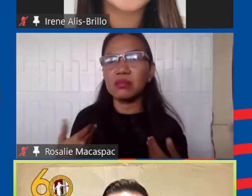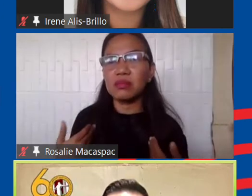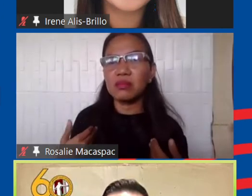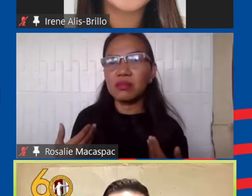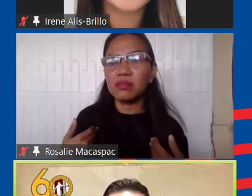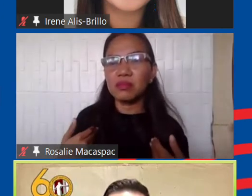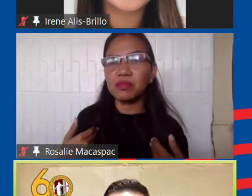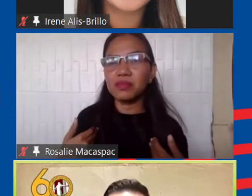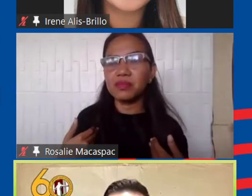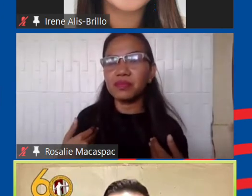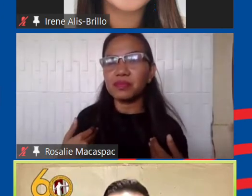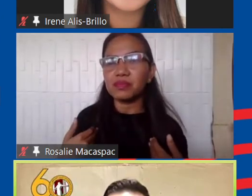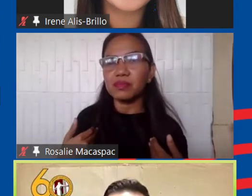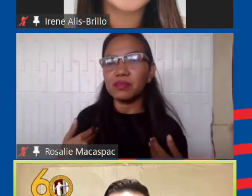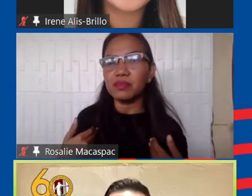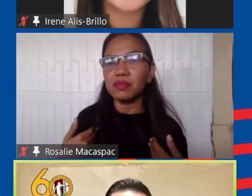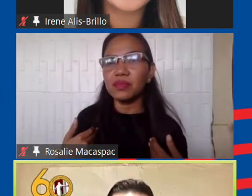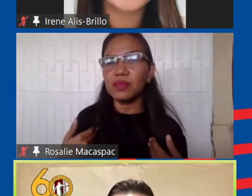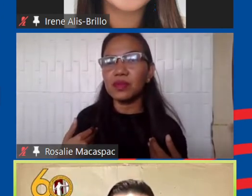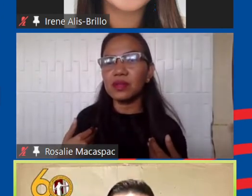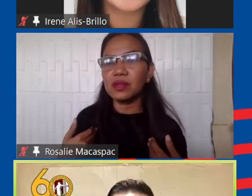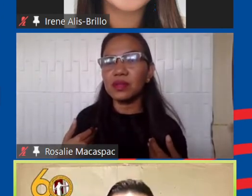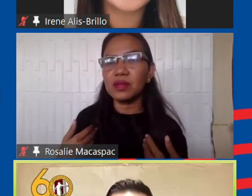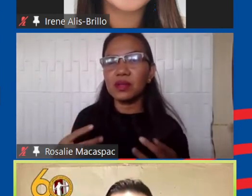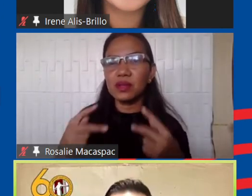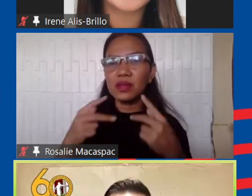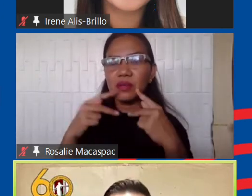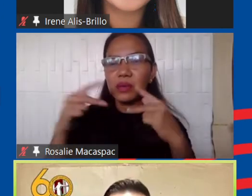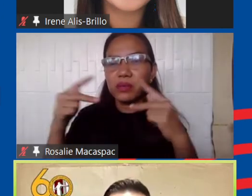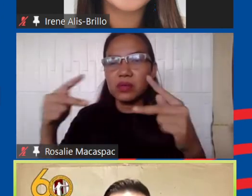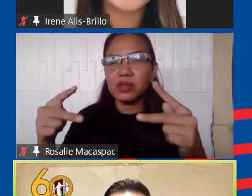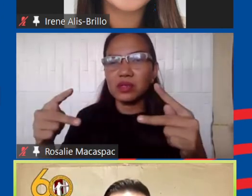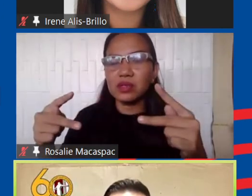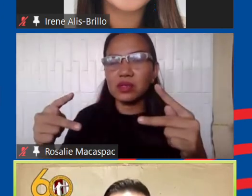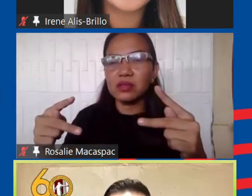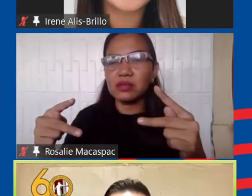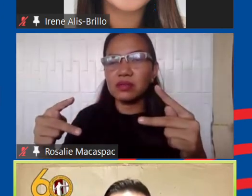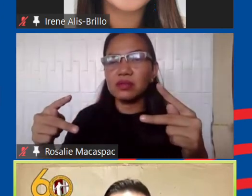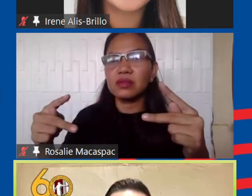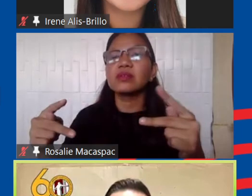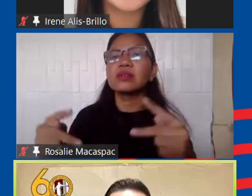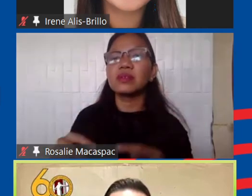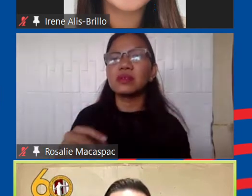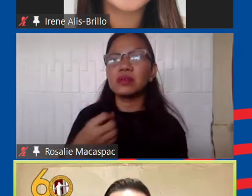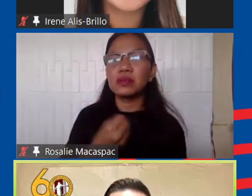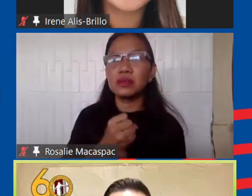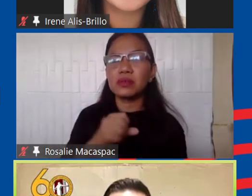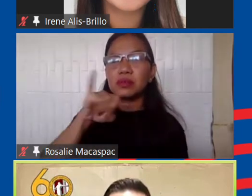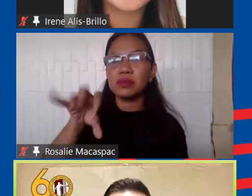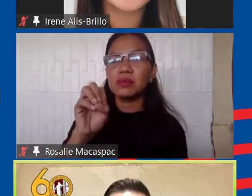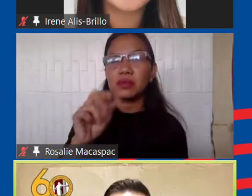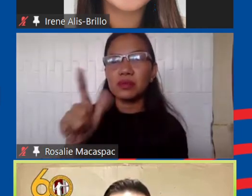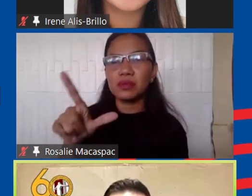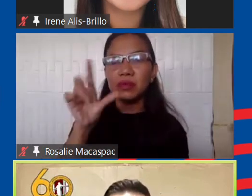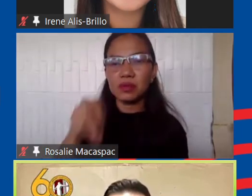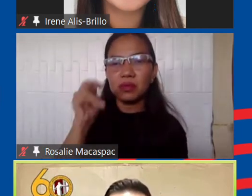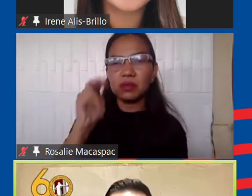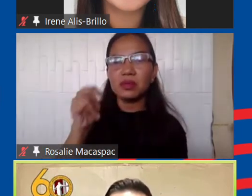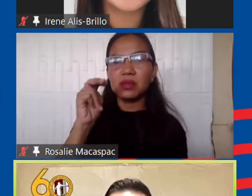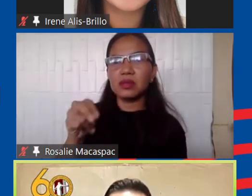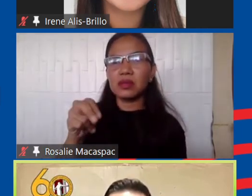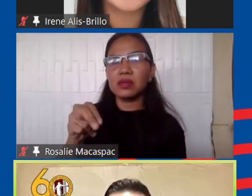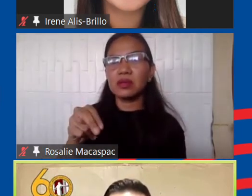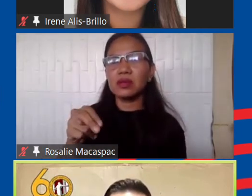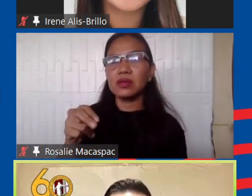right. They have given the publishing right to the journal. So we need to